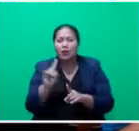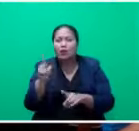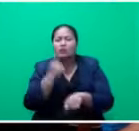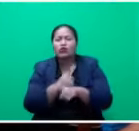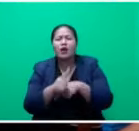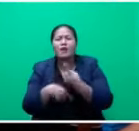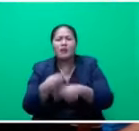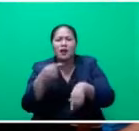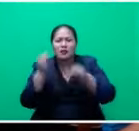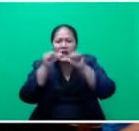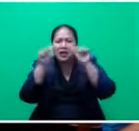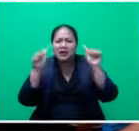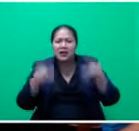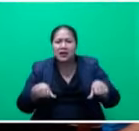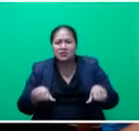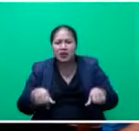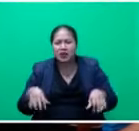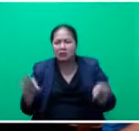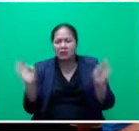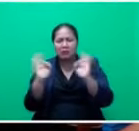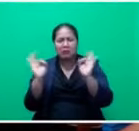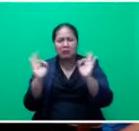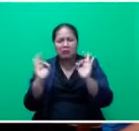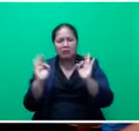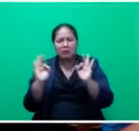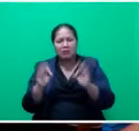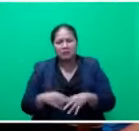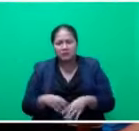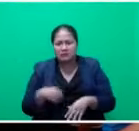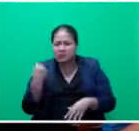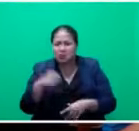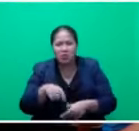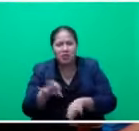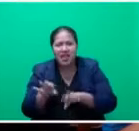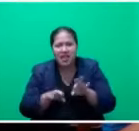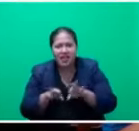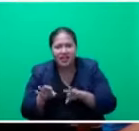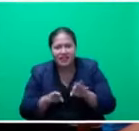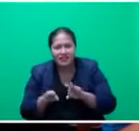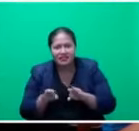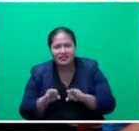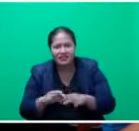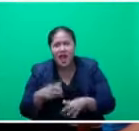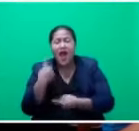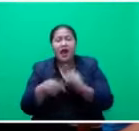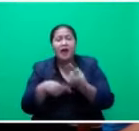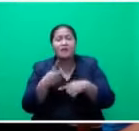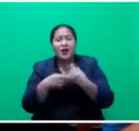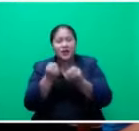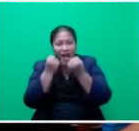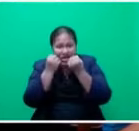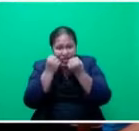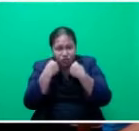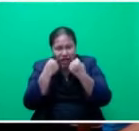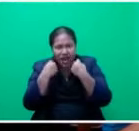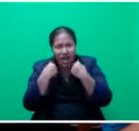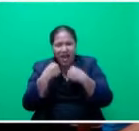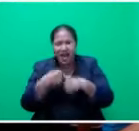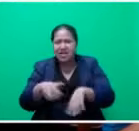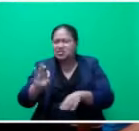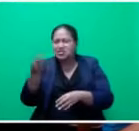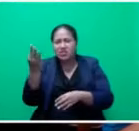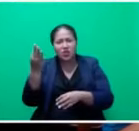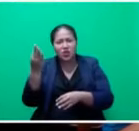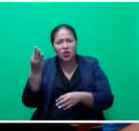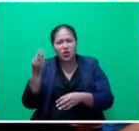no plan. What did the speech say about sugar? Zero, no plan. What did the speech say